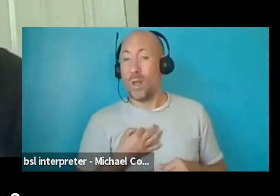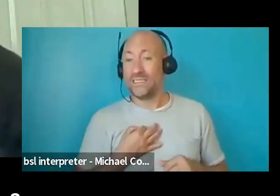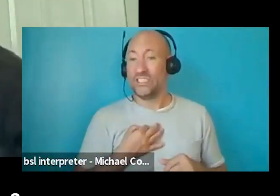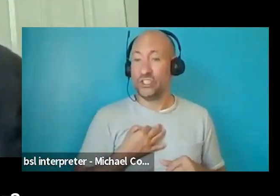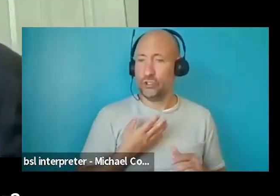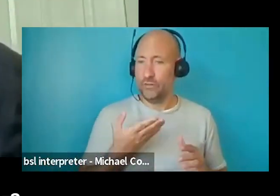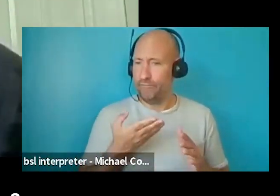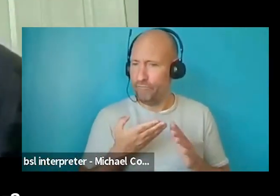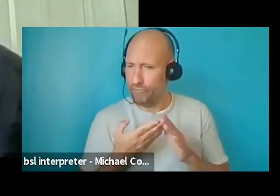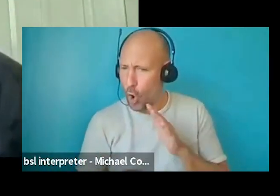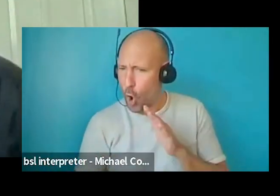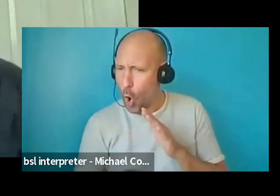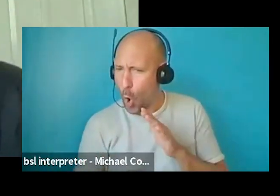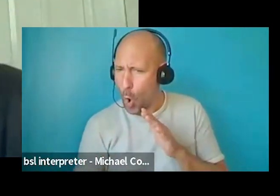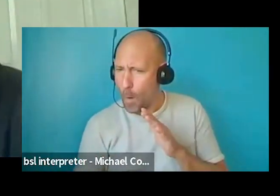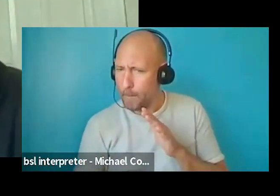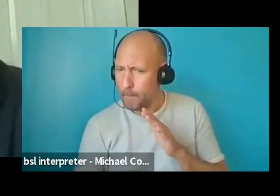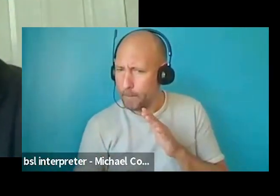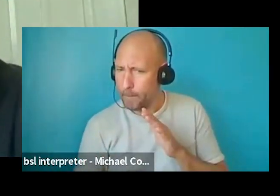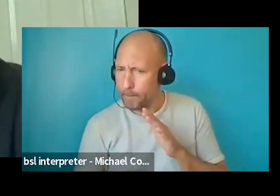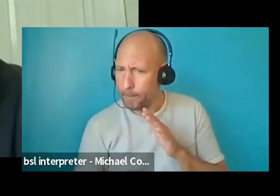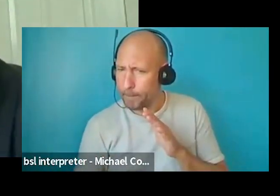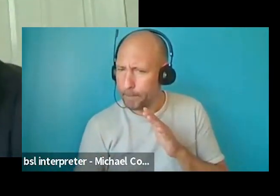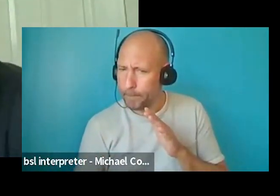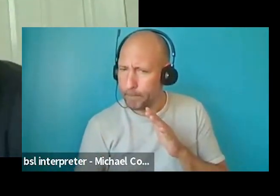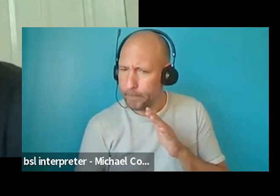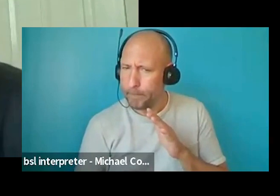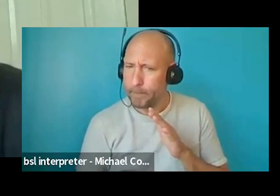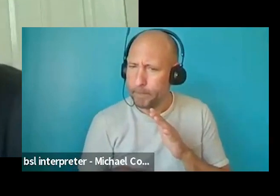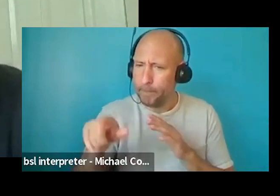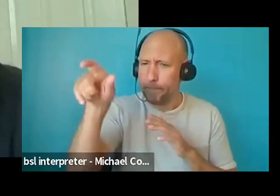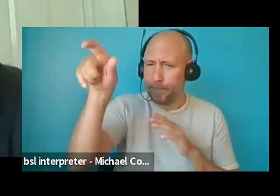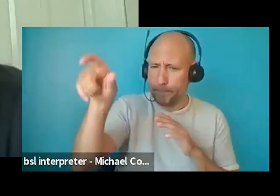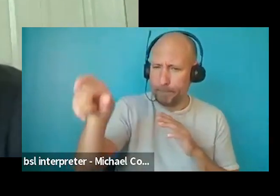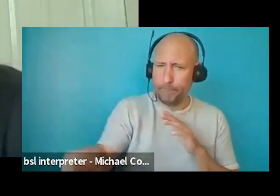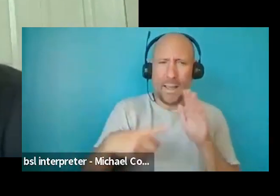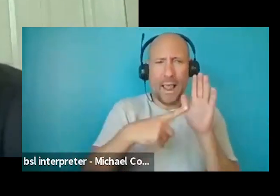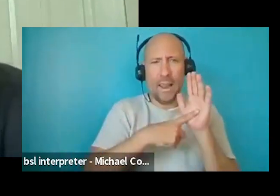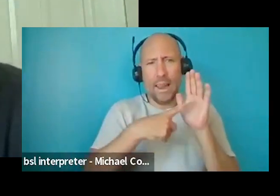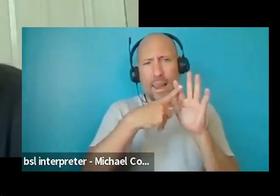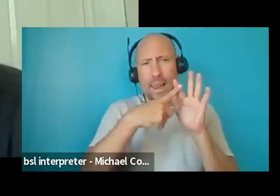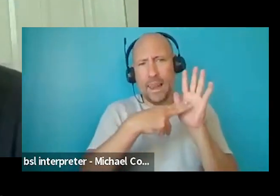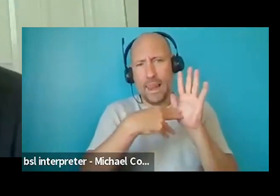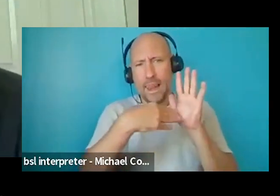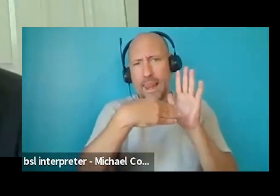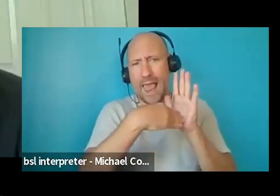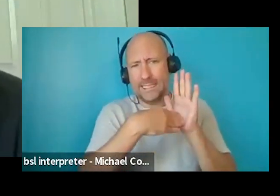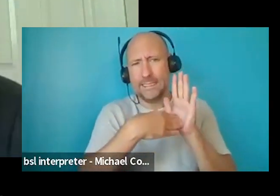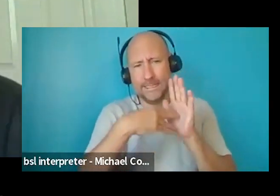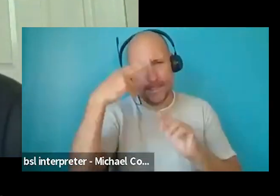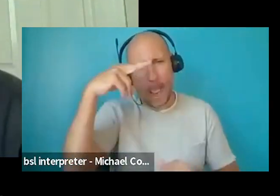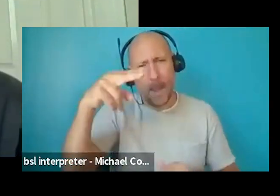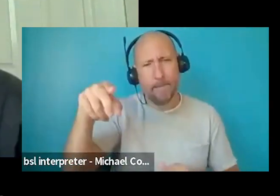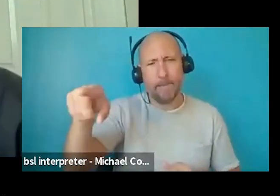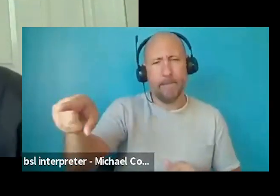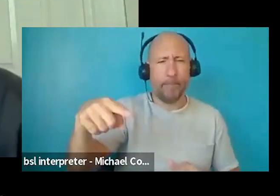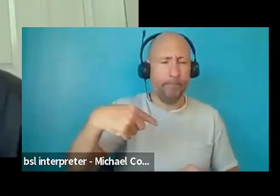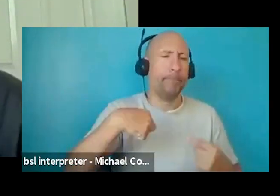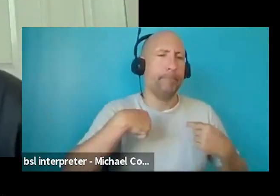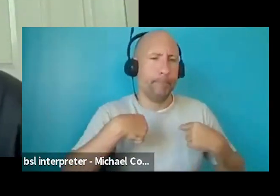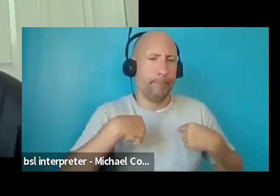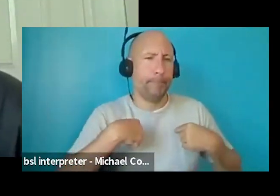Jens. Good evening, everyone. Thank you. This is very useful. I follow as a promoter a dance